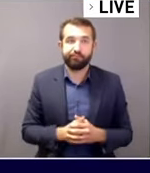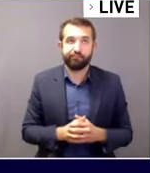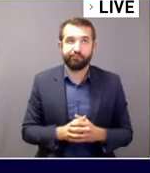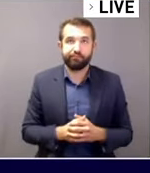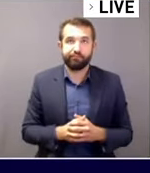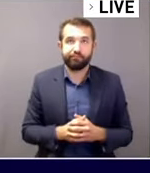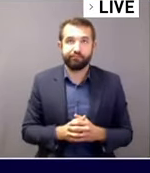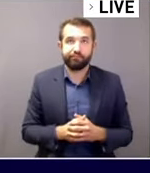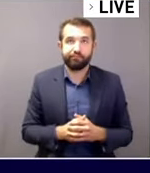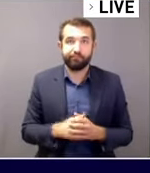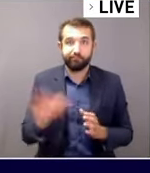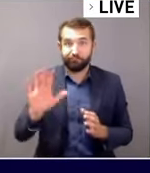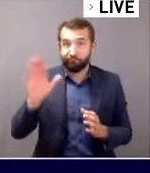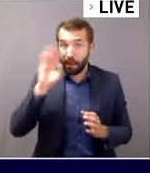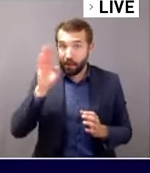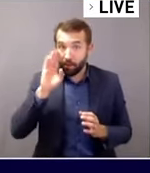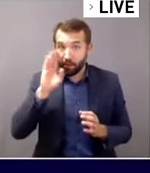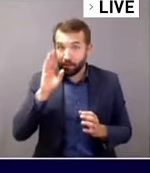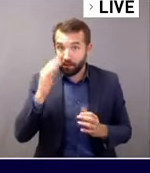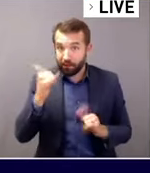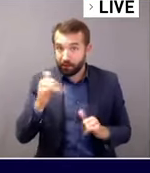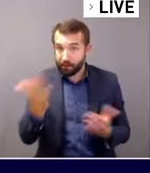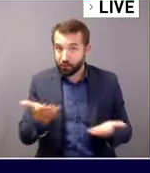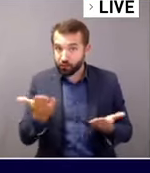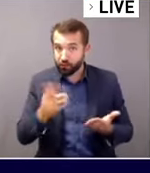Hey, Charlie, you with us today?